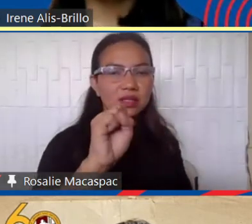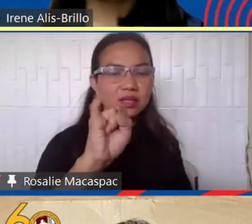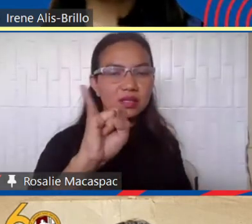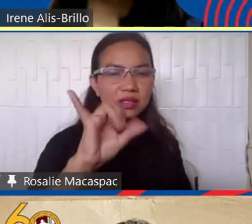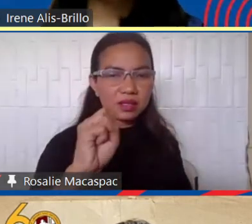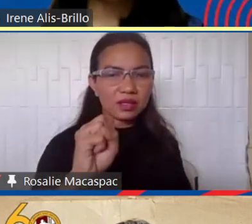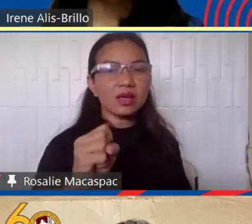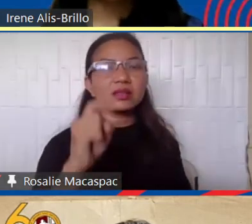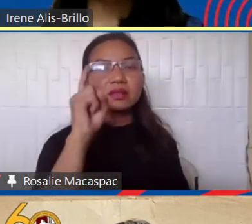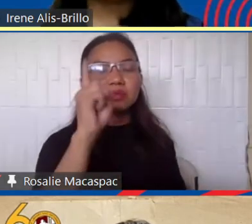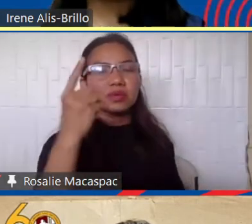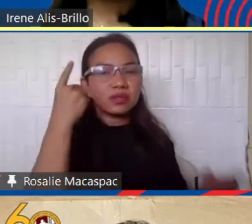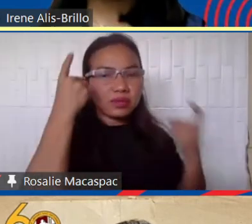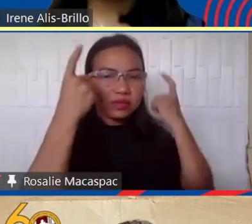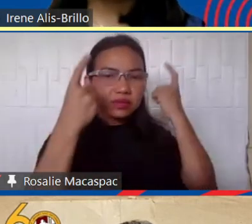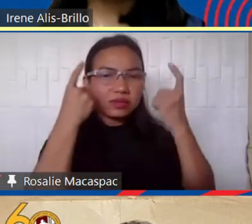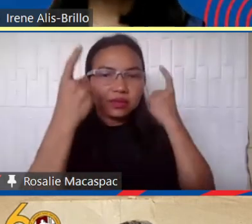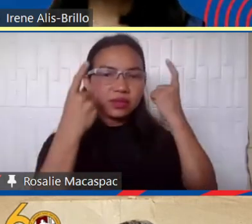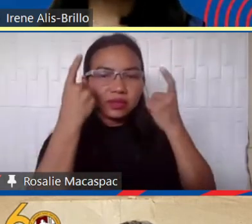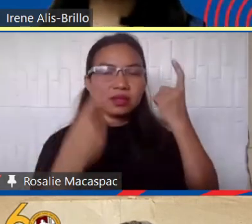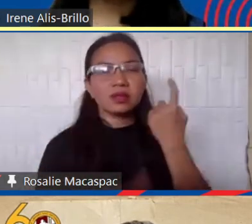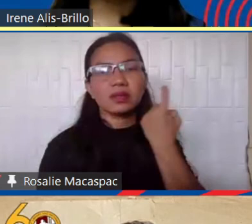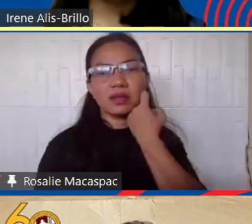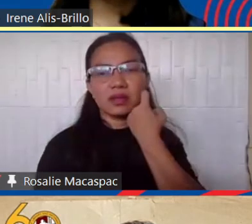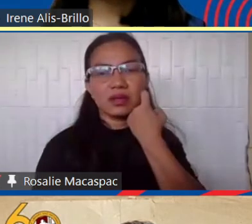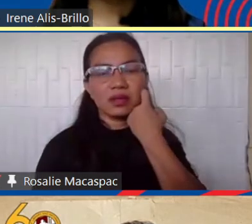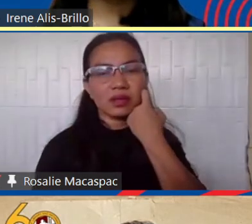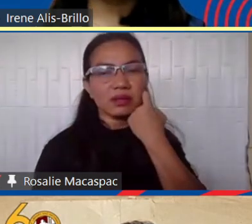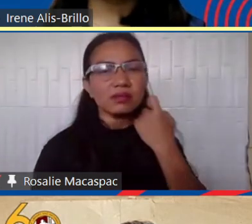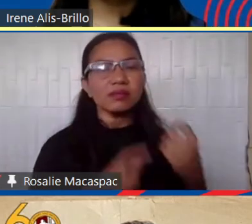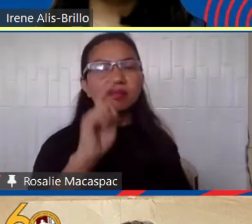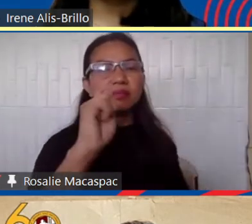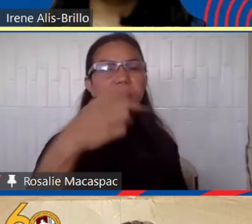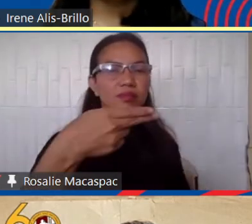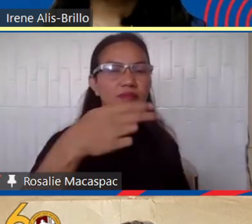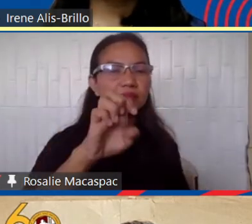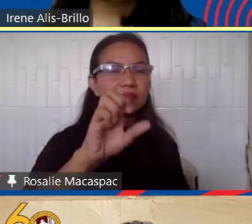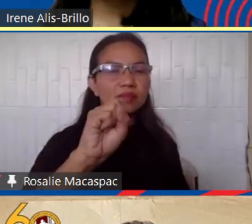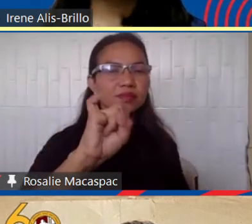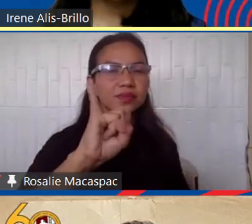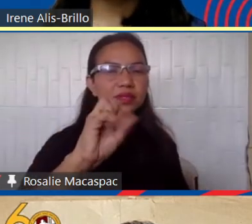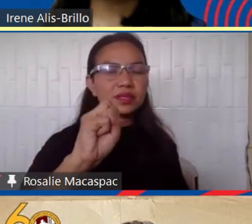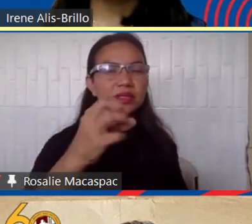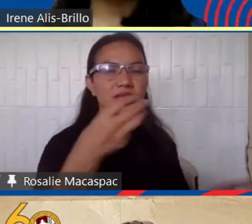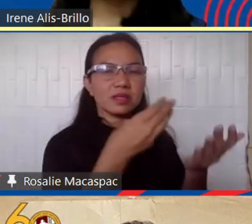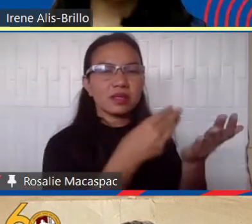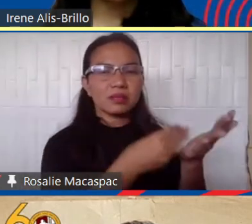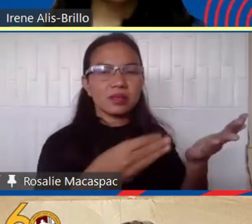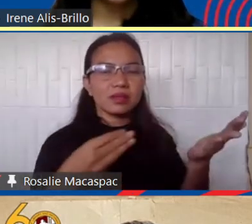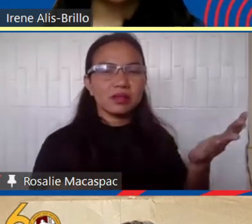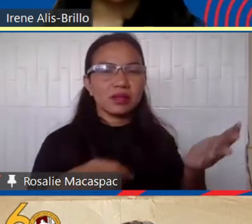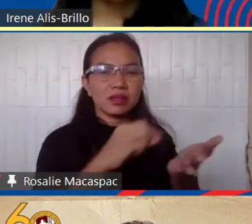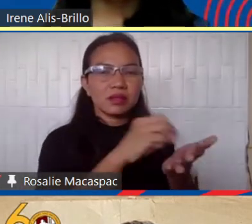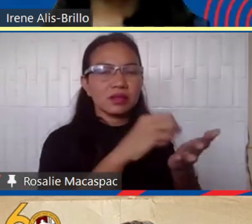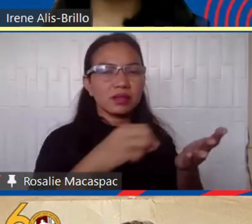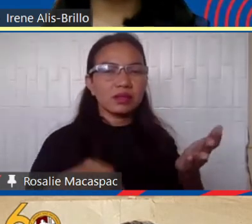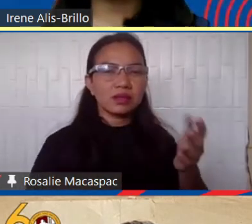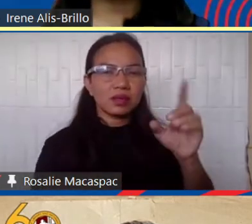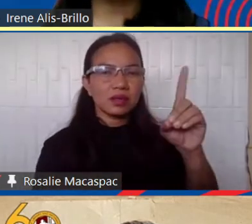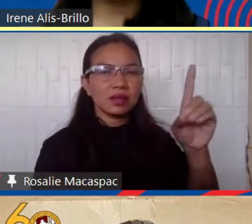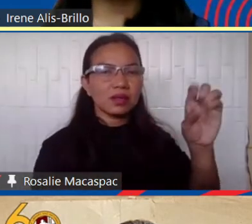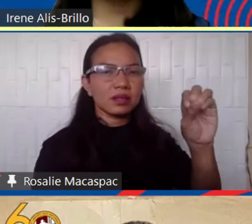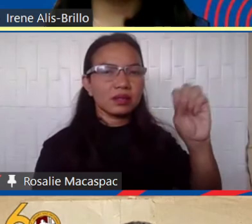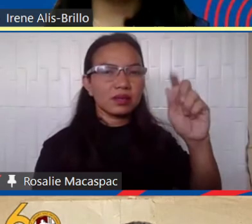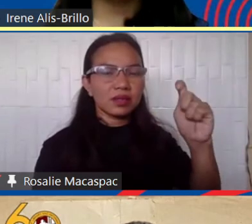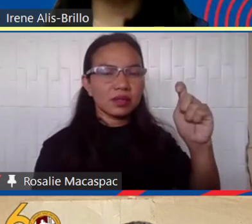our concerns for the thesis and materials being written by our DOST scholars. So